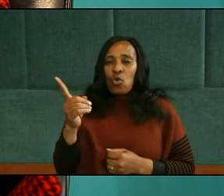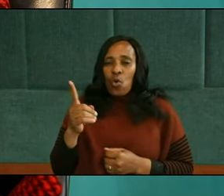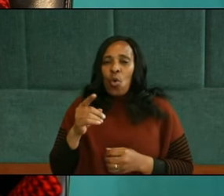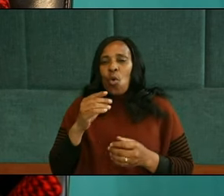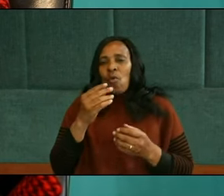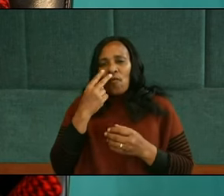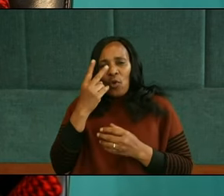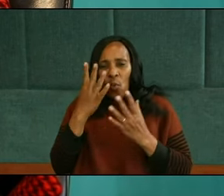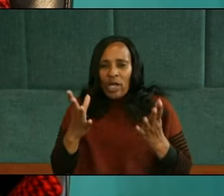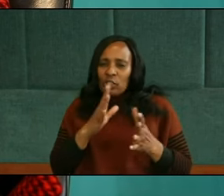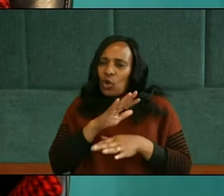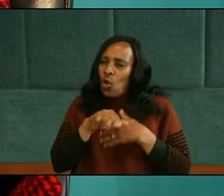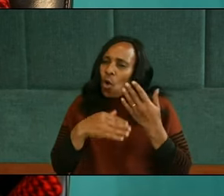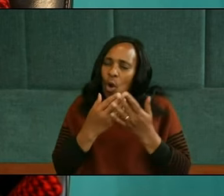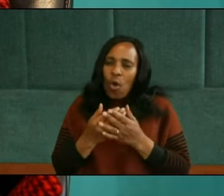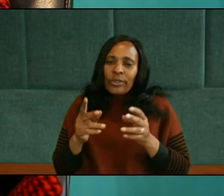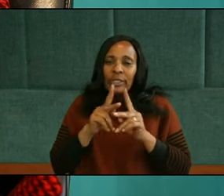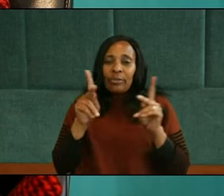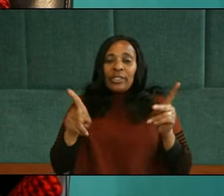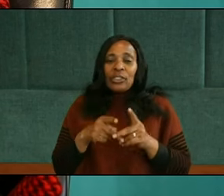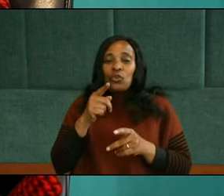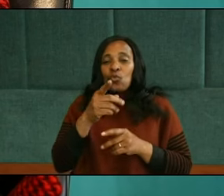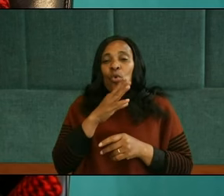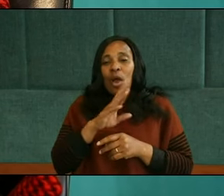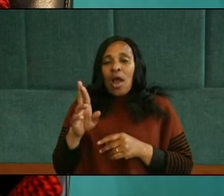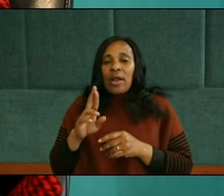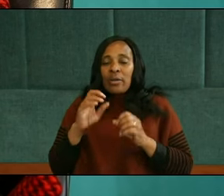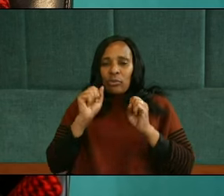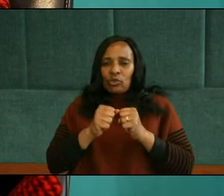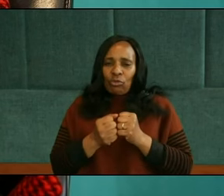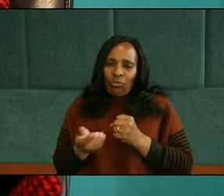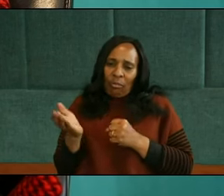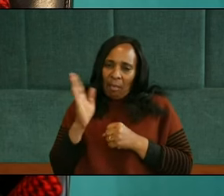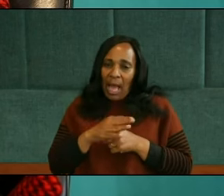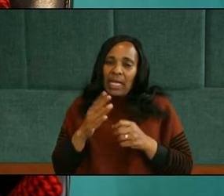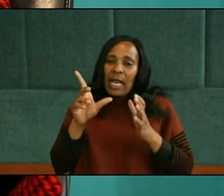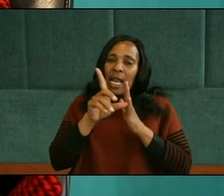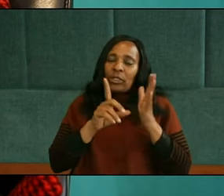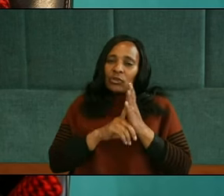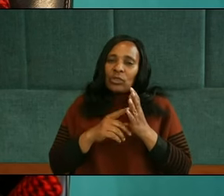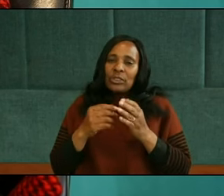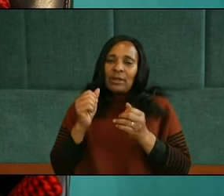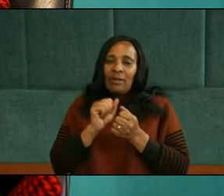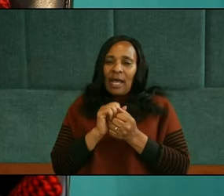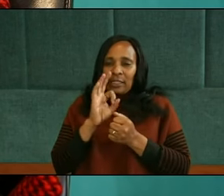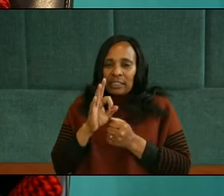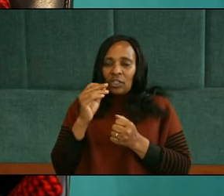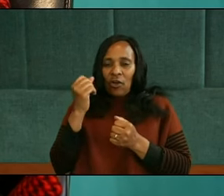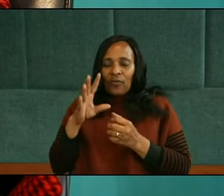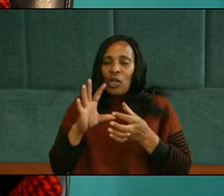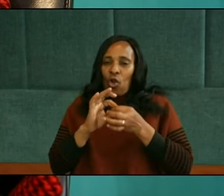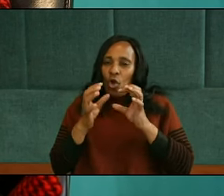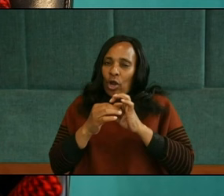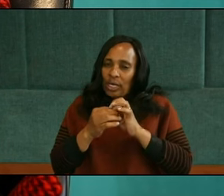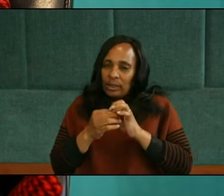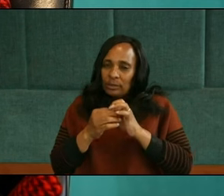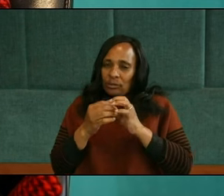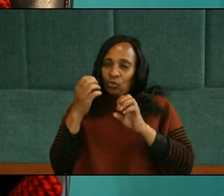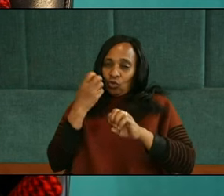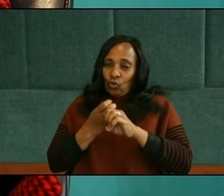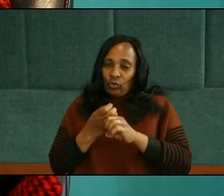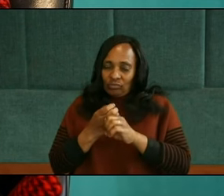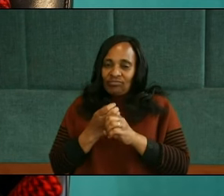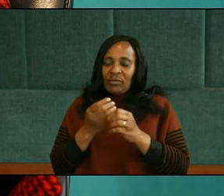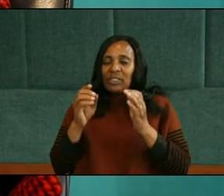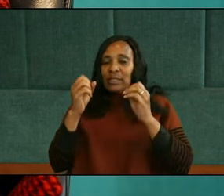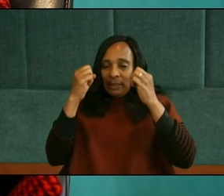from wherever you are. And I'd like to encourage you to turn to lesson 13 of the Cornerstone Connection lesson so that you can